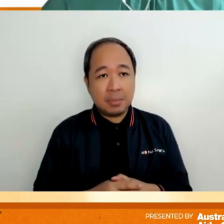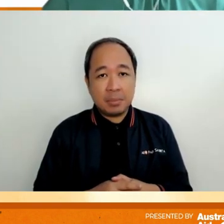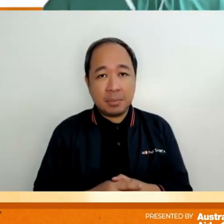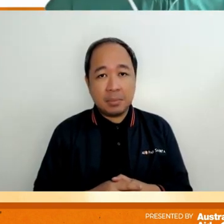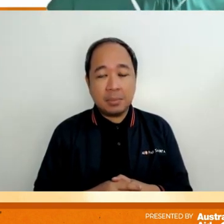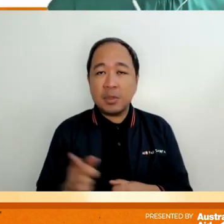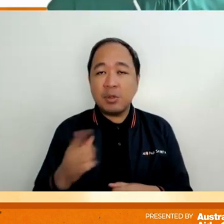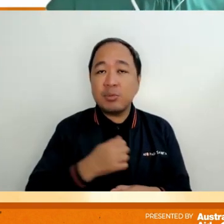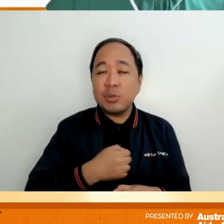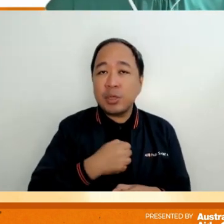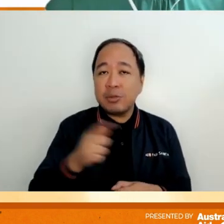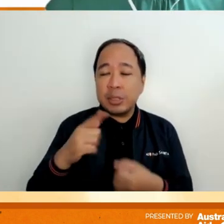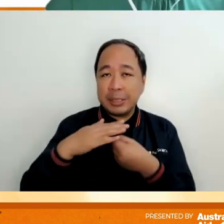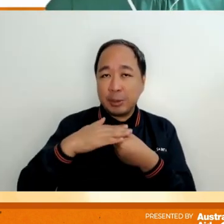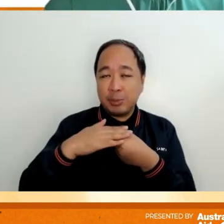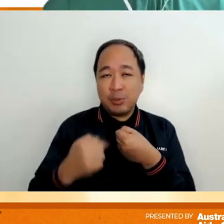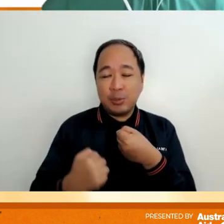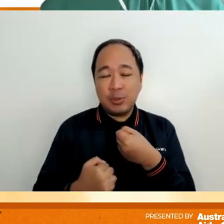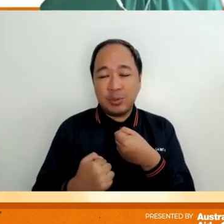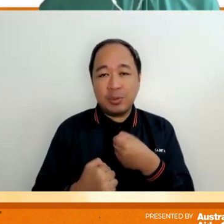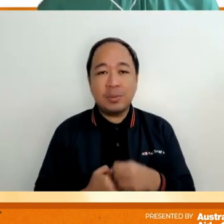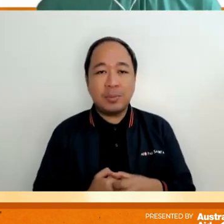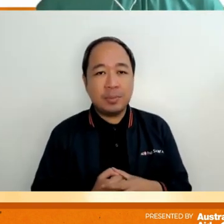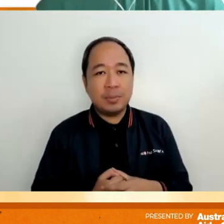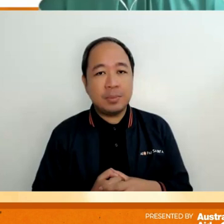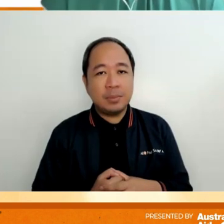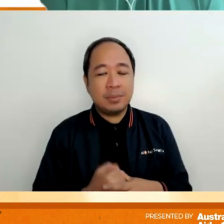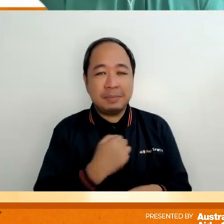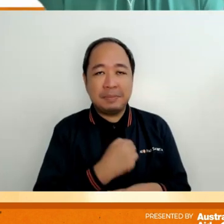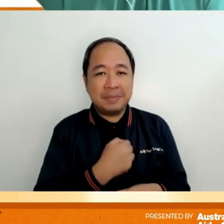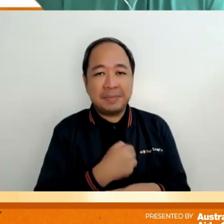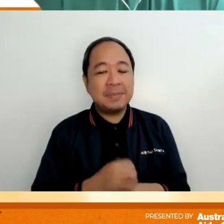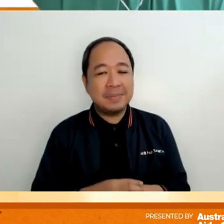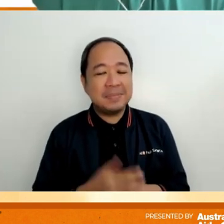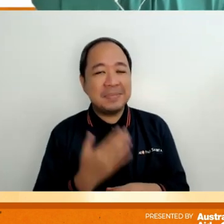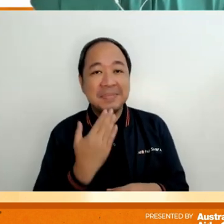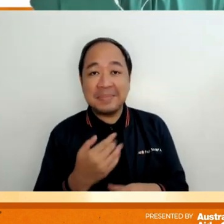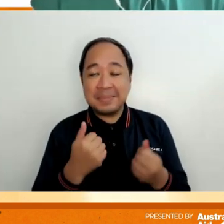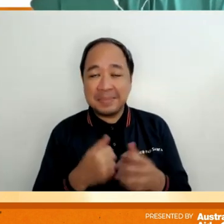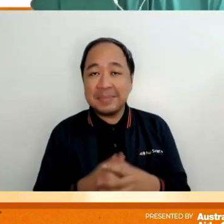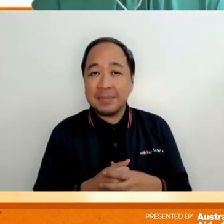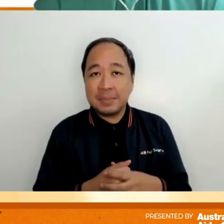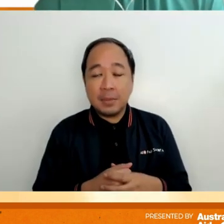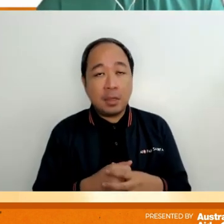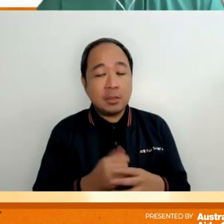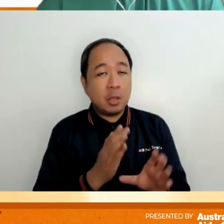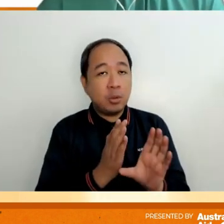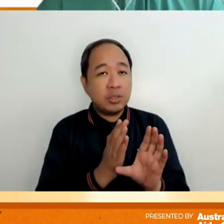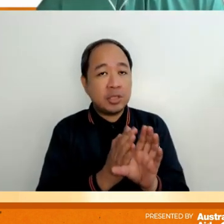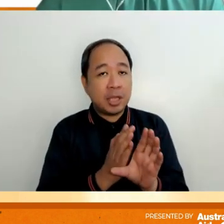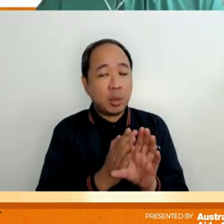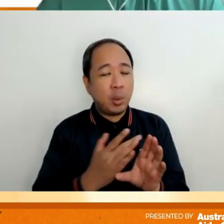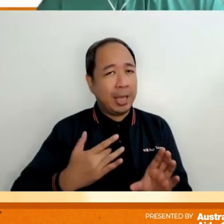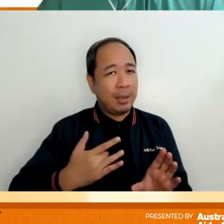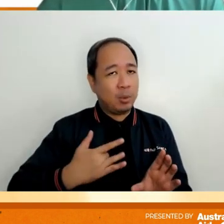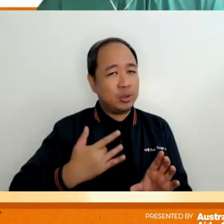Dr. Red, you're on mute. Okay, I'm sorry. Thank you. Yeah. A psycho-emotionally